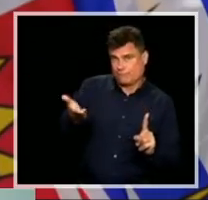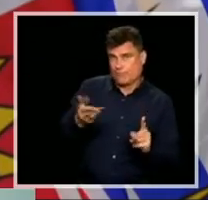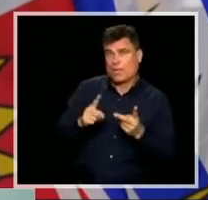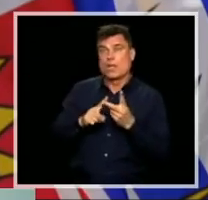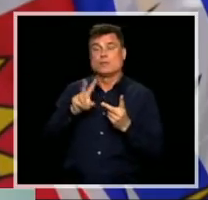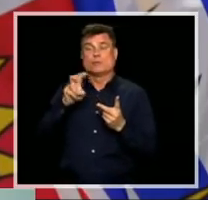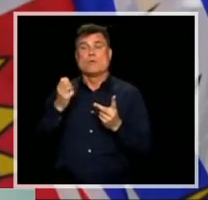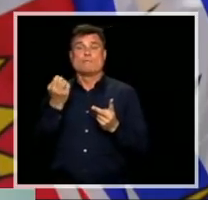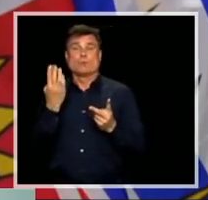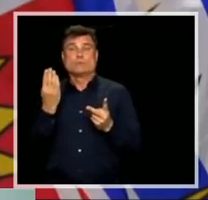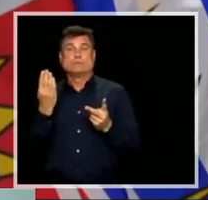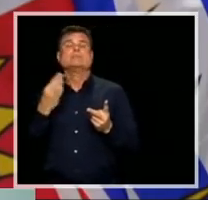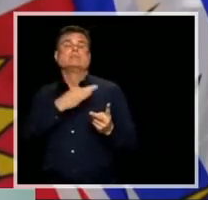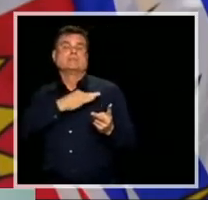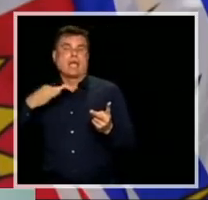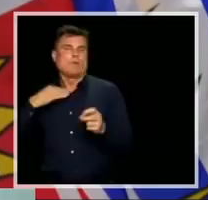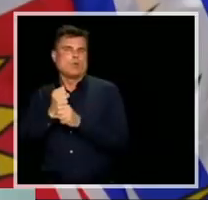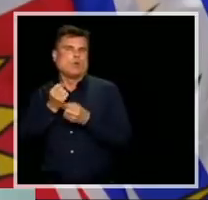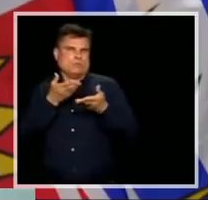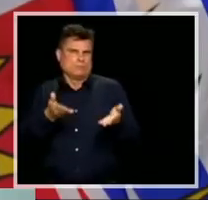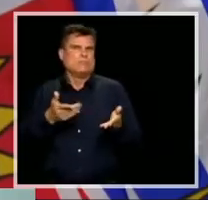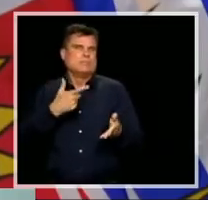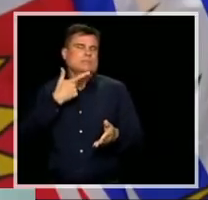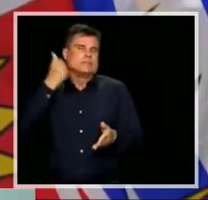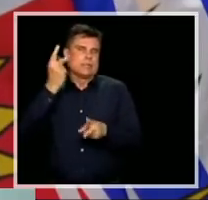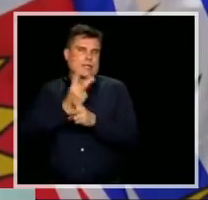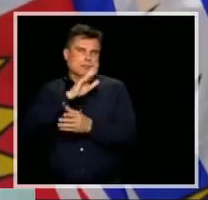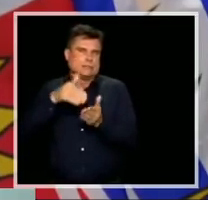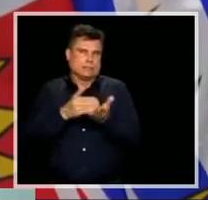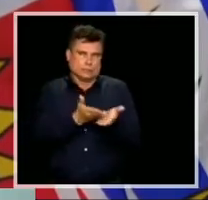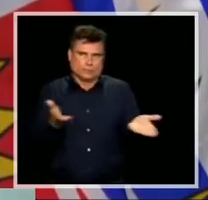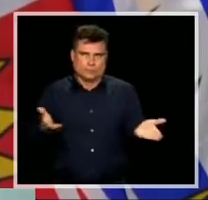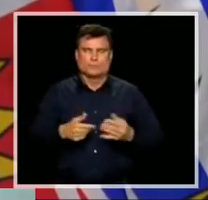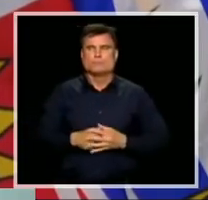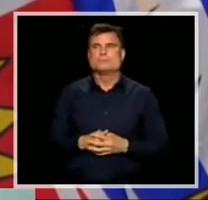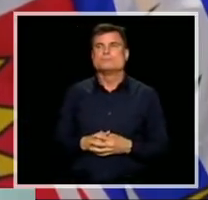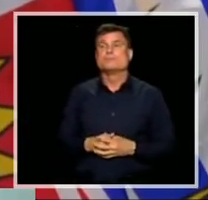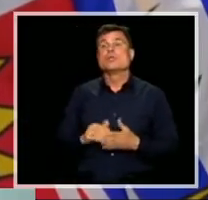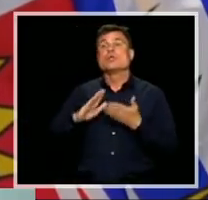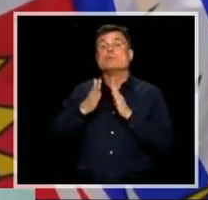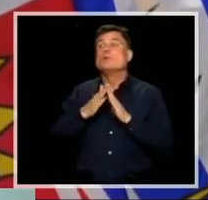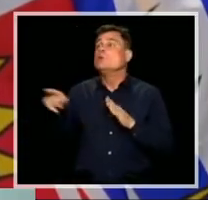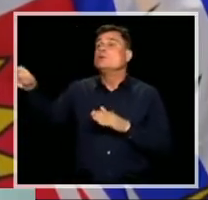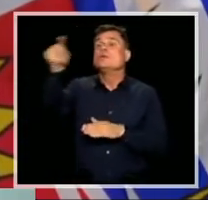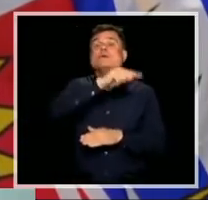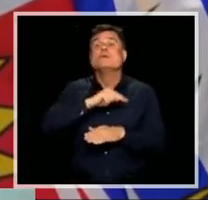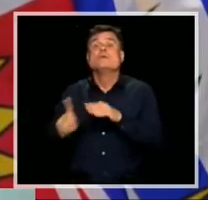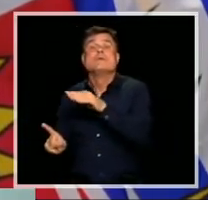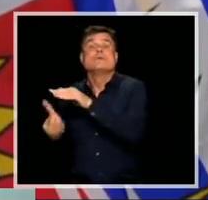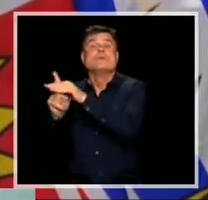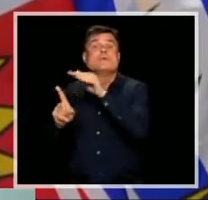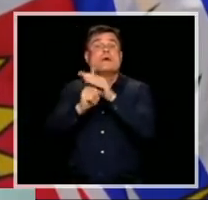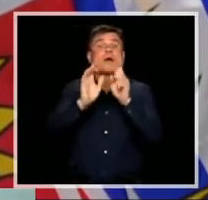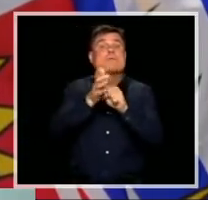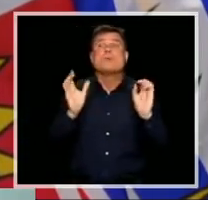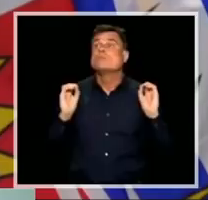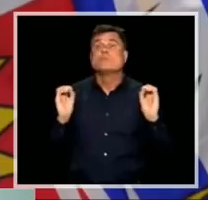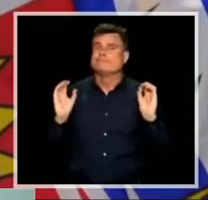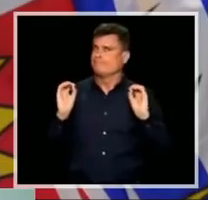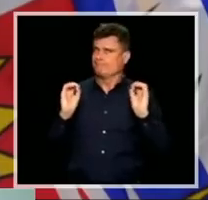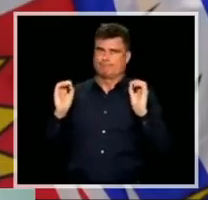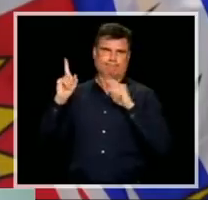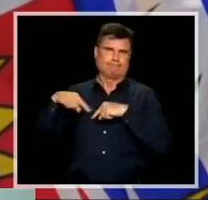low. And this is, as you know, in our second week of our restart. And that is very good news. That's